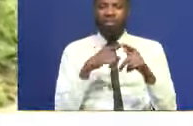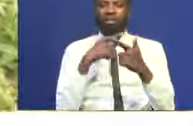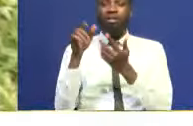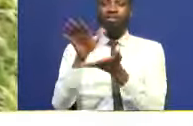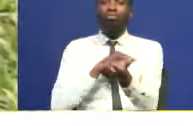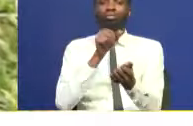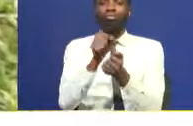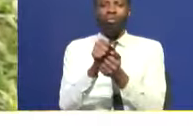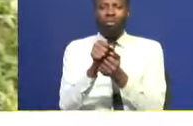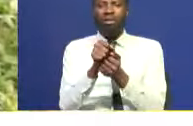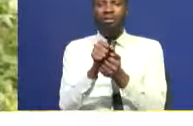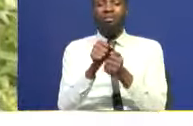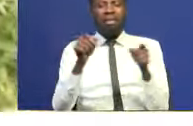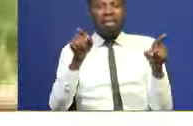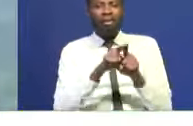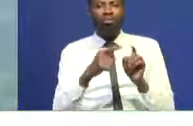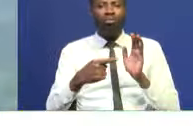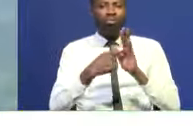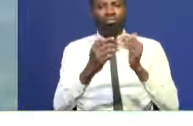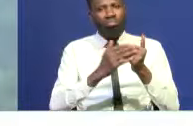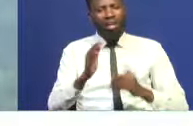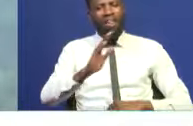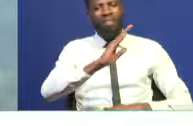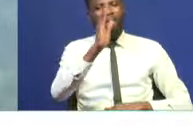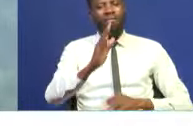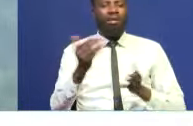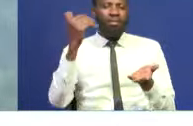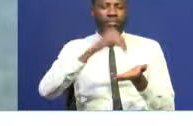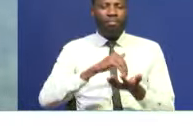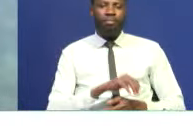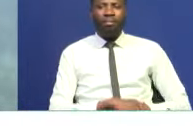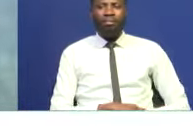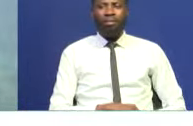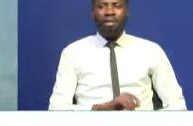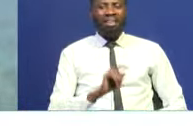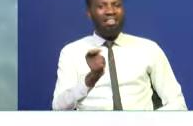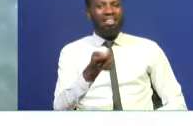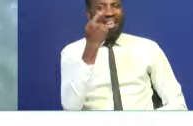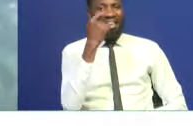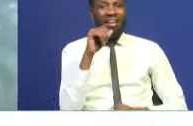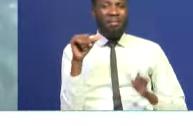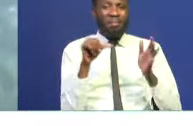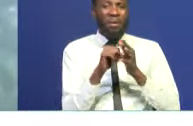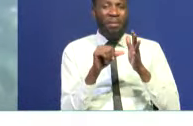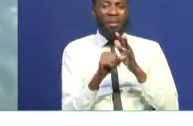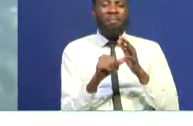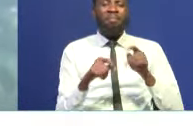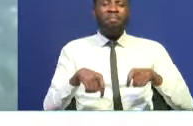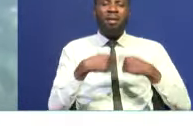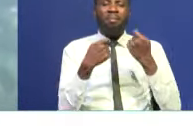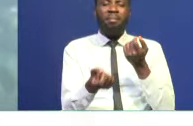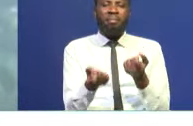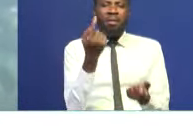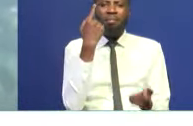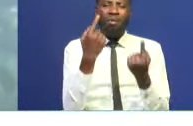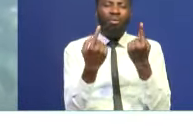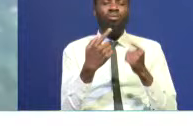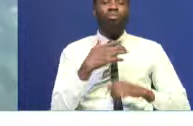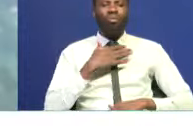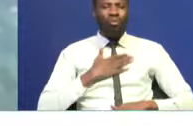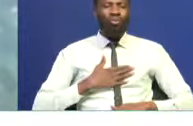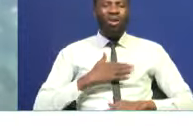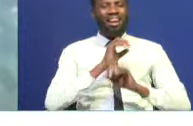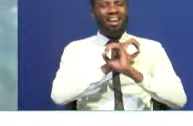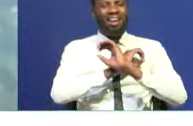if to say, never again. Hatutaki pujo kwa Kenya. Vijana, kaeni kwa amani. Vijana